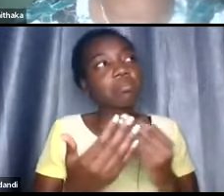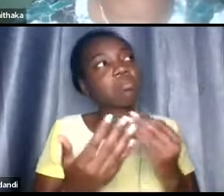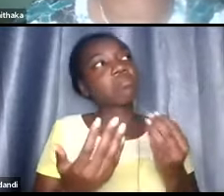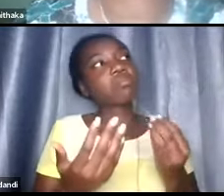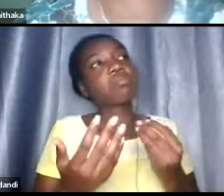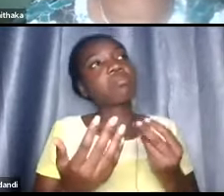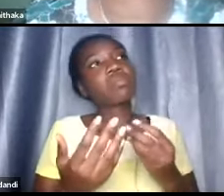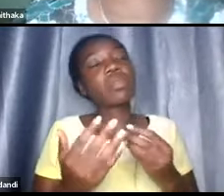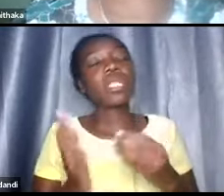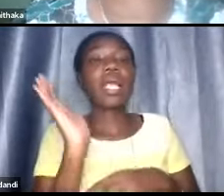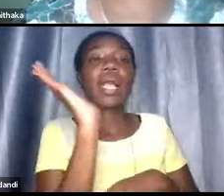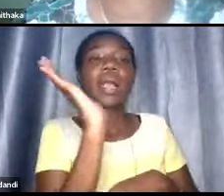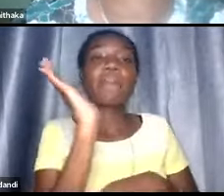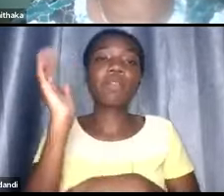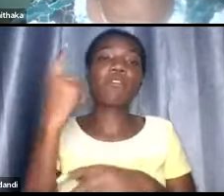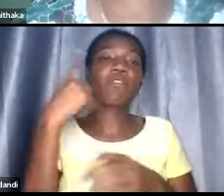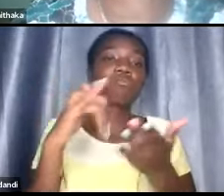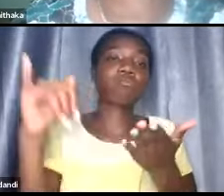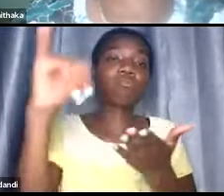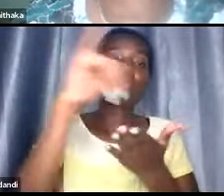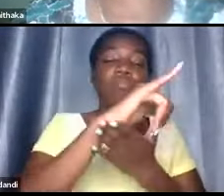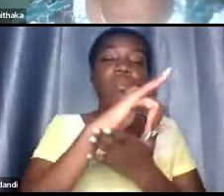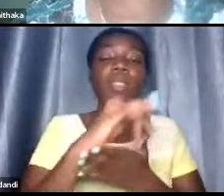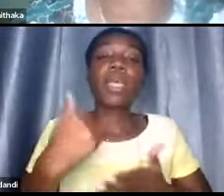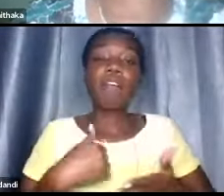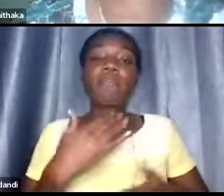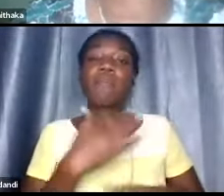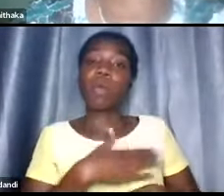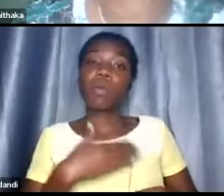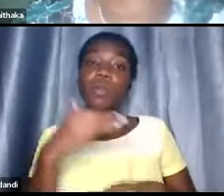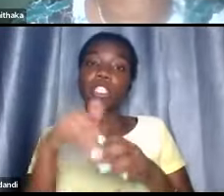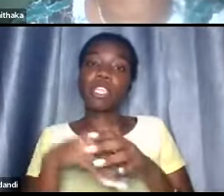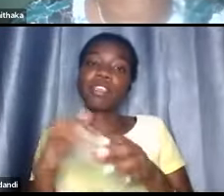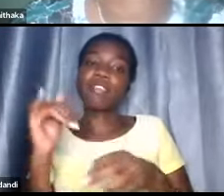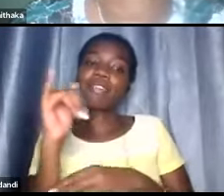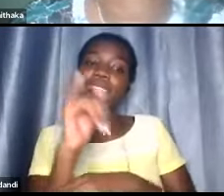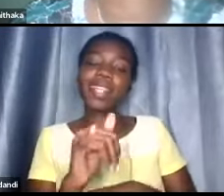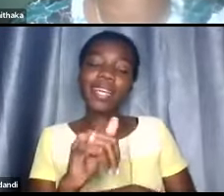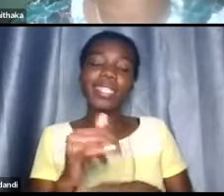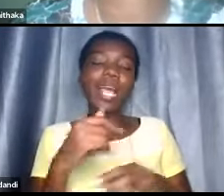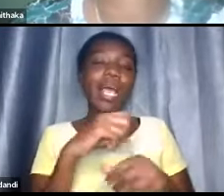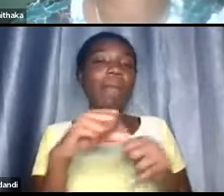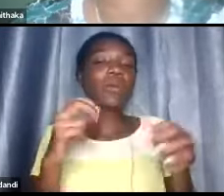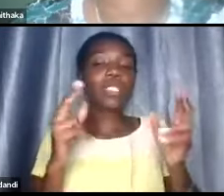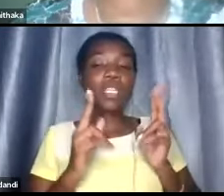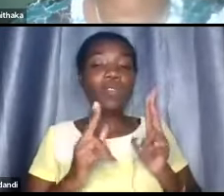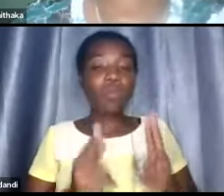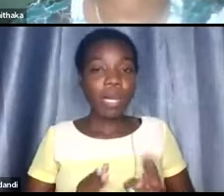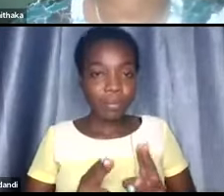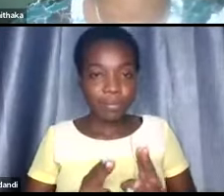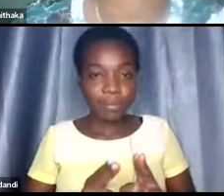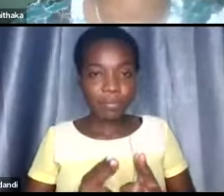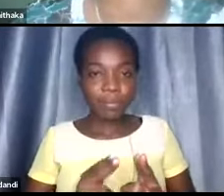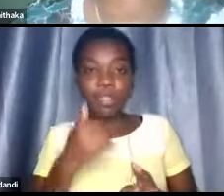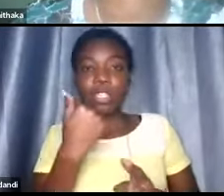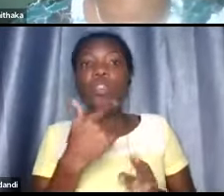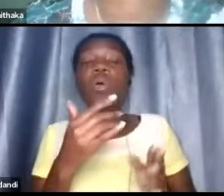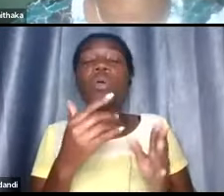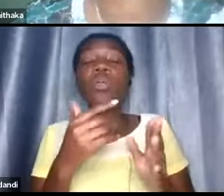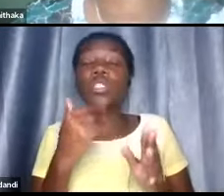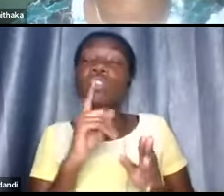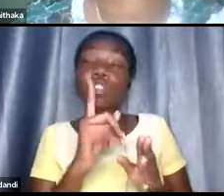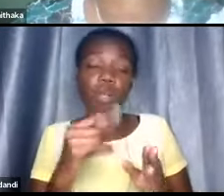cabin crew, there's biology in that. It's about human beings. So how does biology